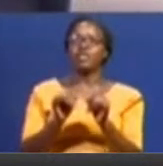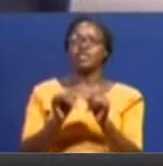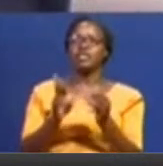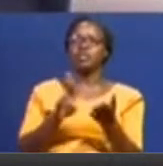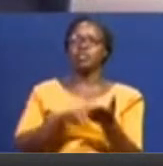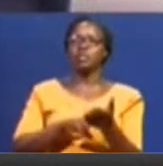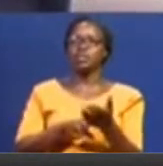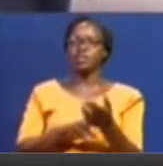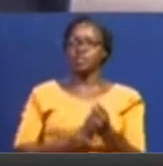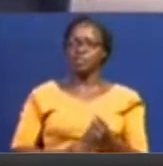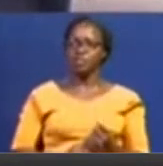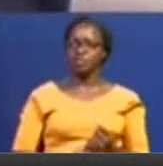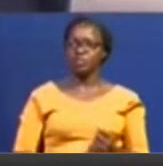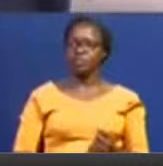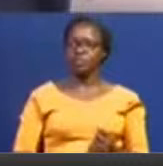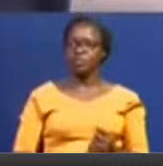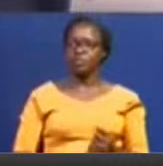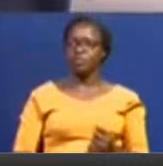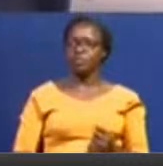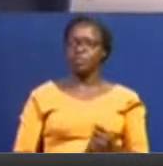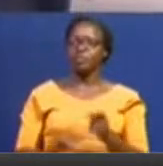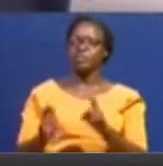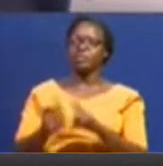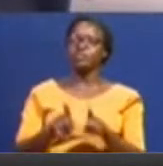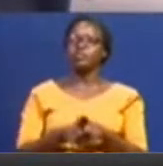repeat election. We also had